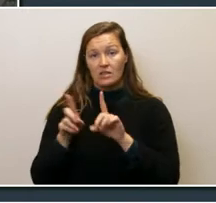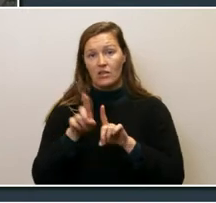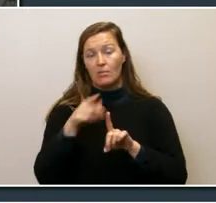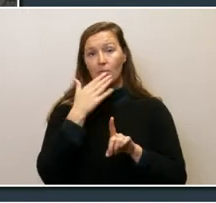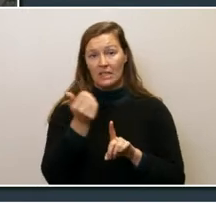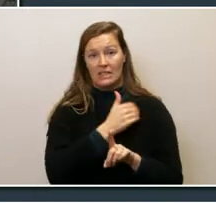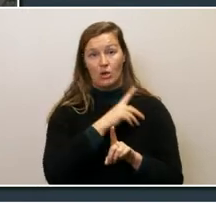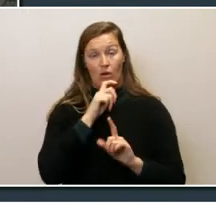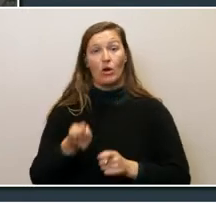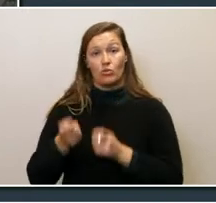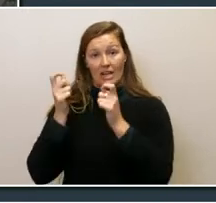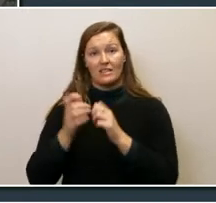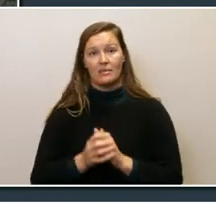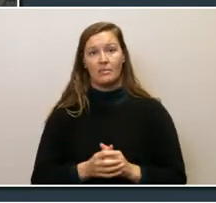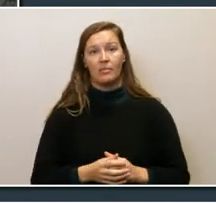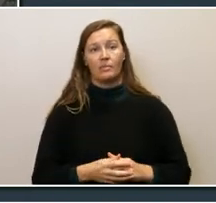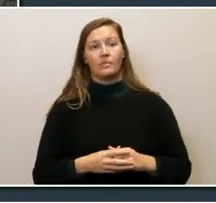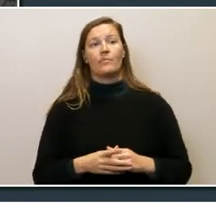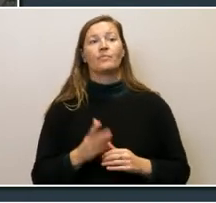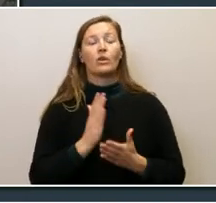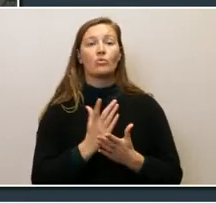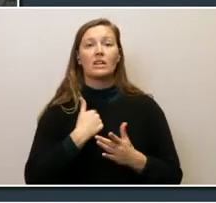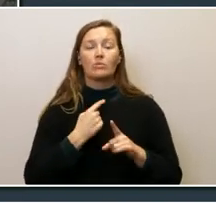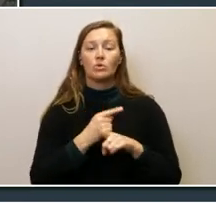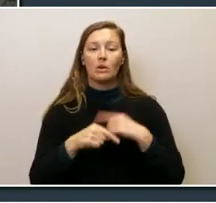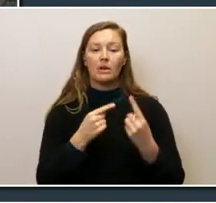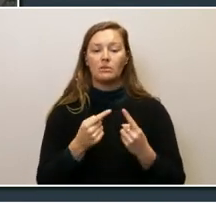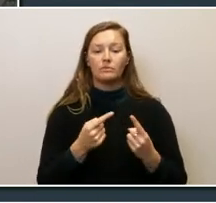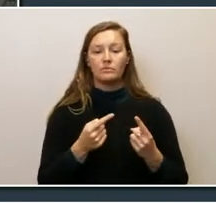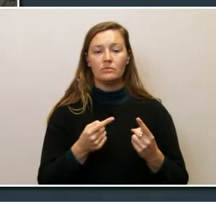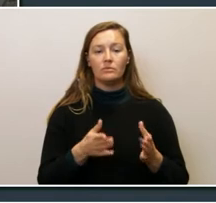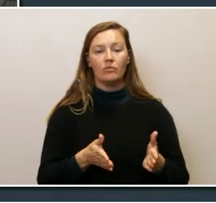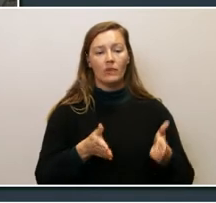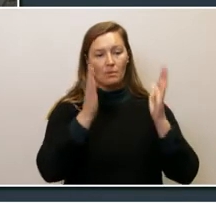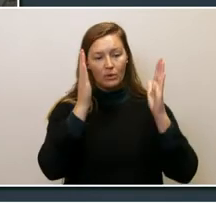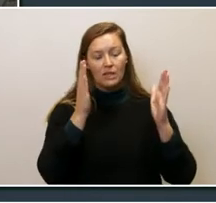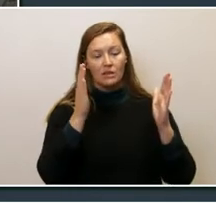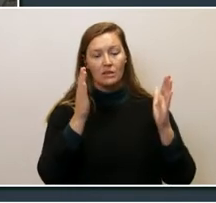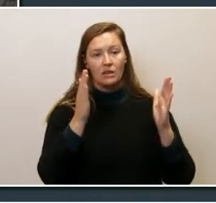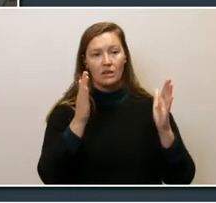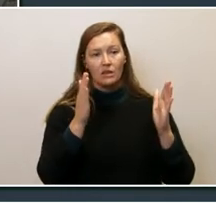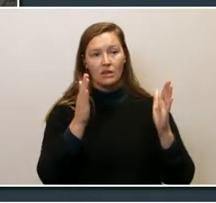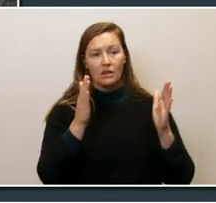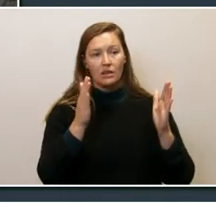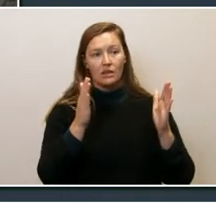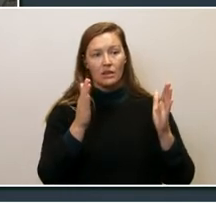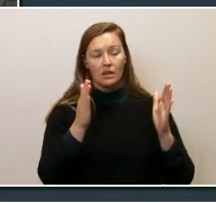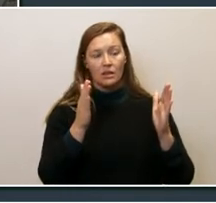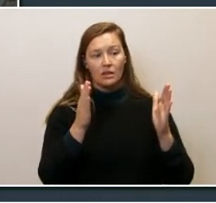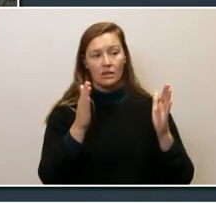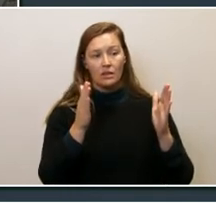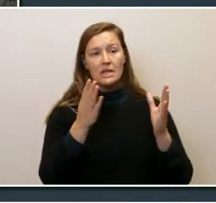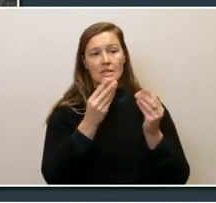please let me know if there are, and I'll take that up. I suppose what I'm talking about is buildings where my understanding, and correct me if I'm